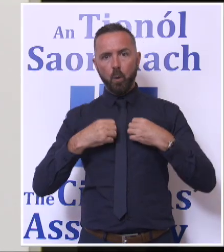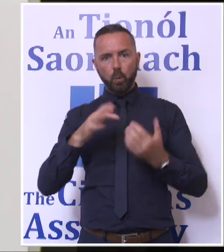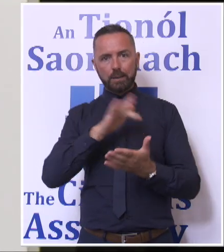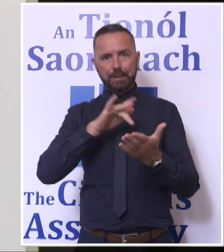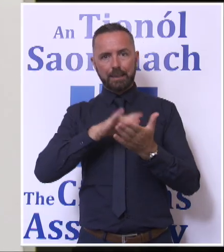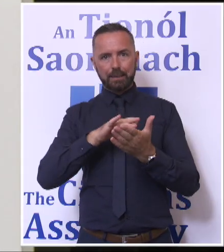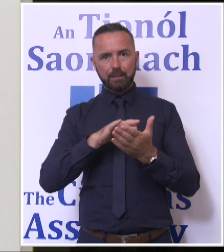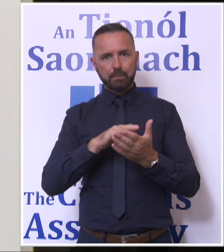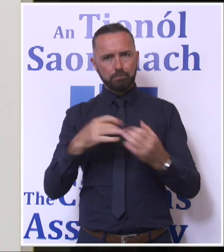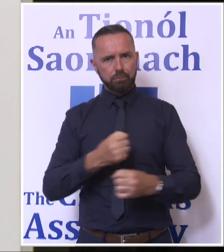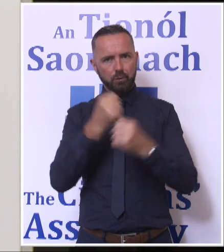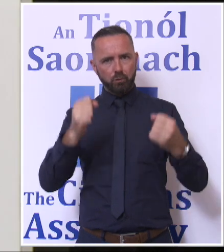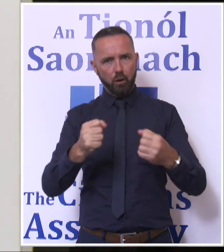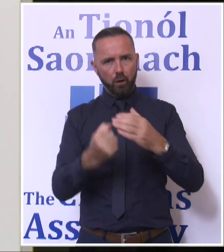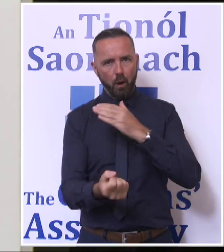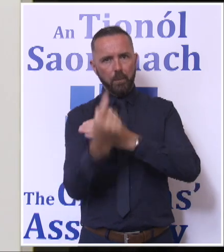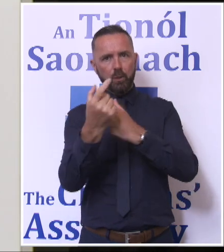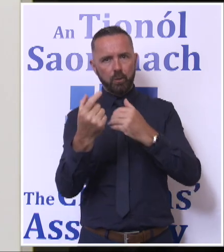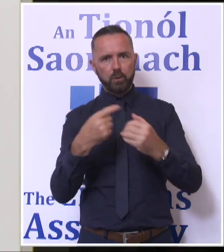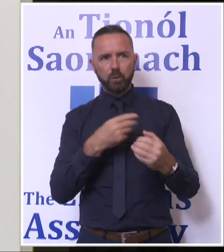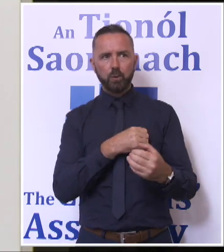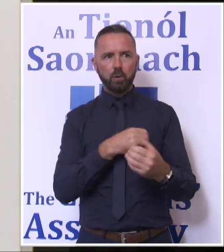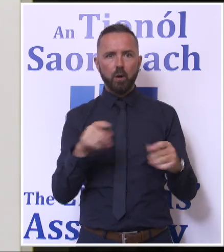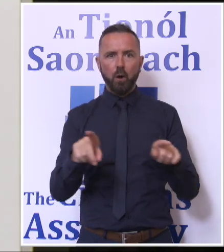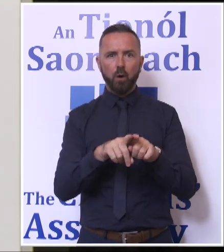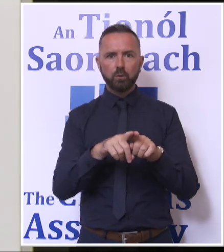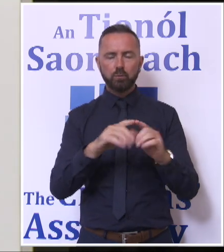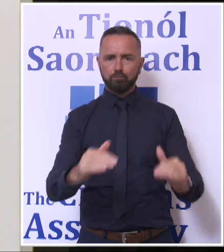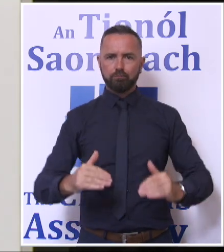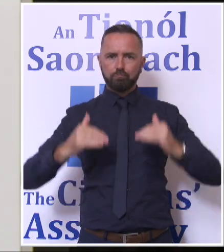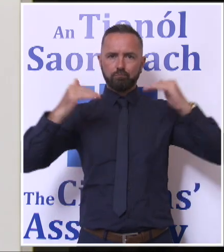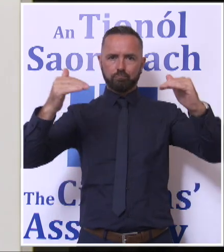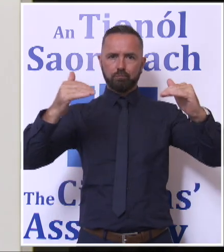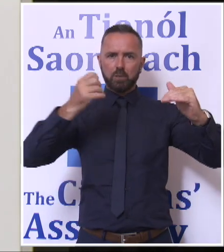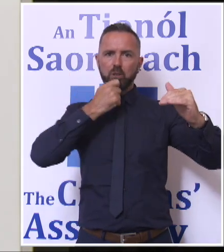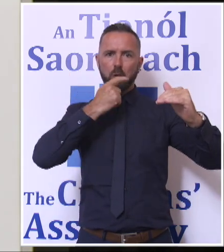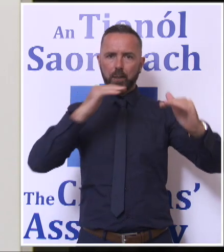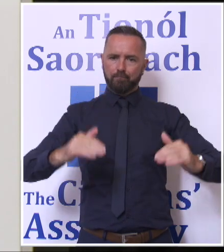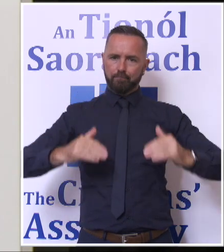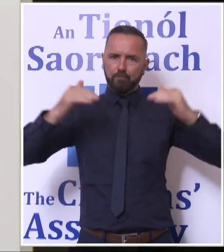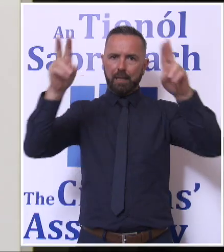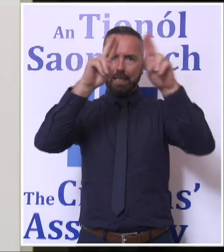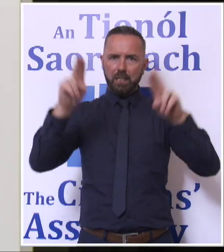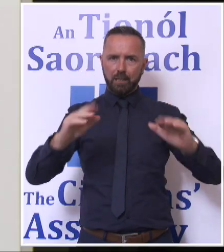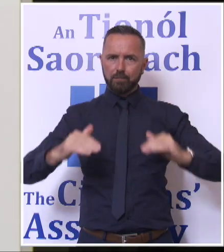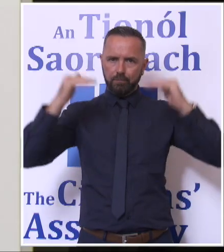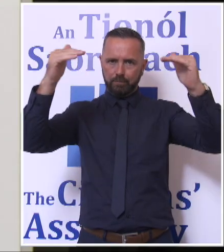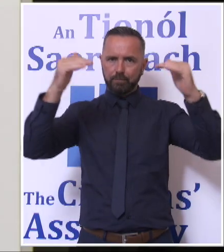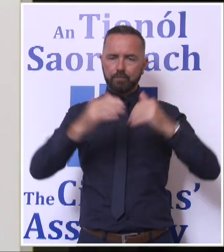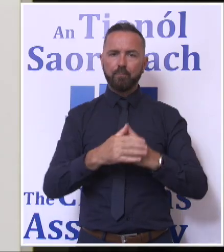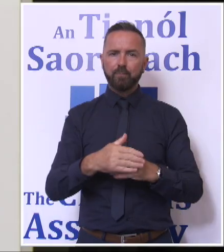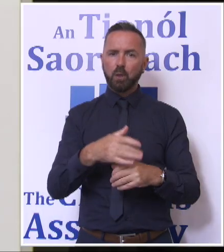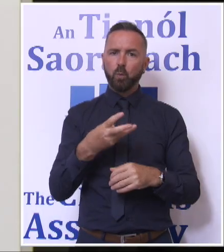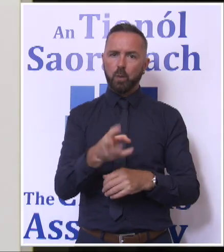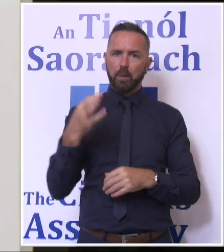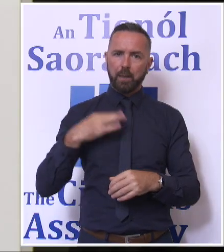an opportunity to augment the international status of Dublin, which can in turn have significant socio-economic and cultural benefits for the city